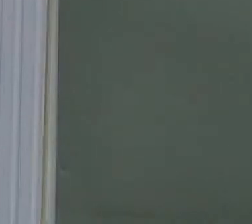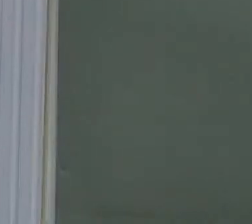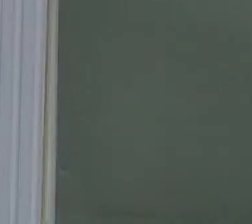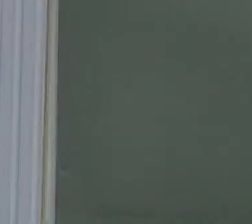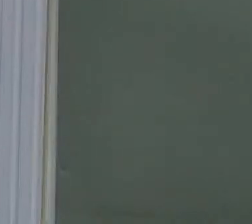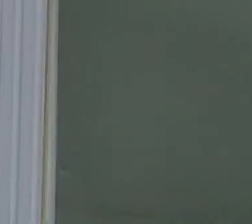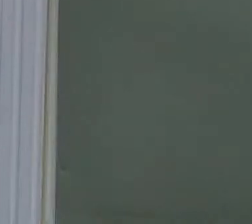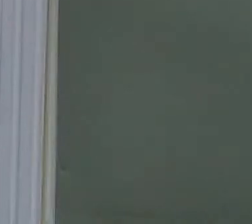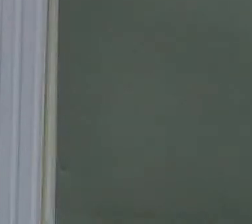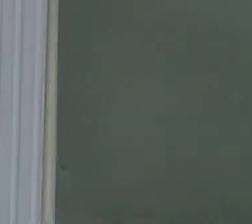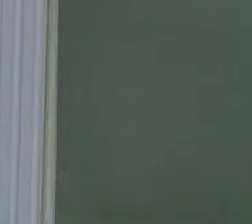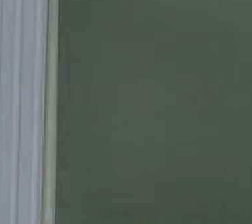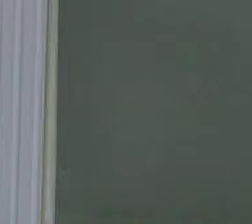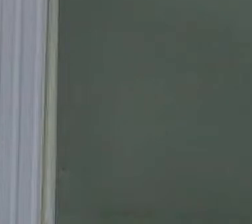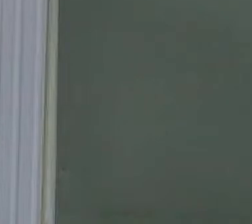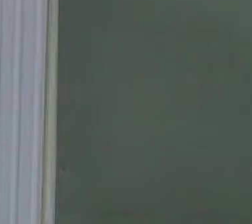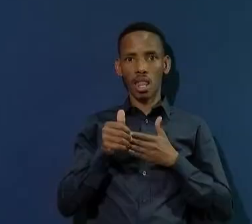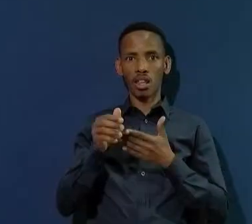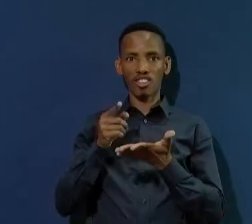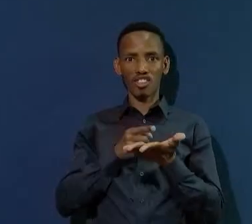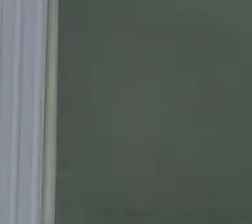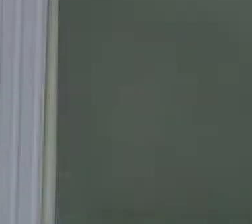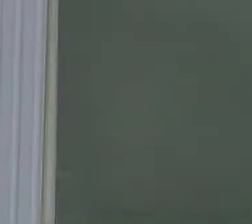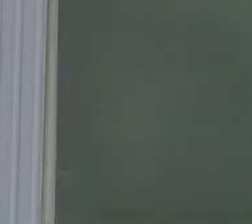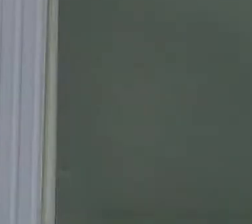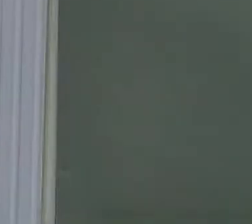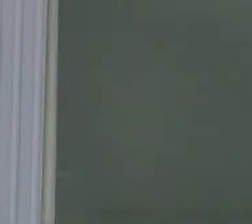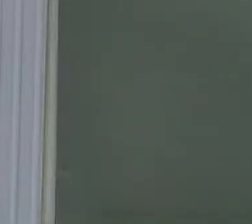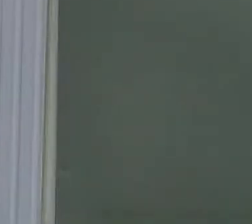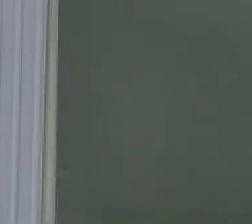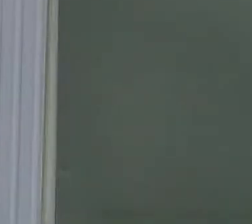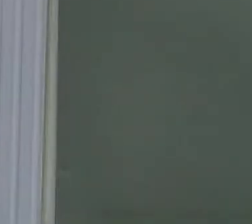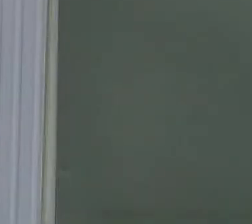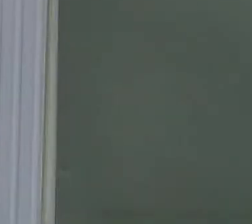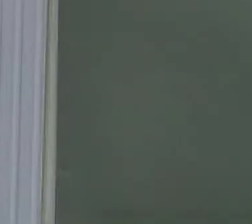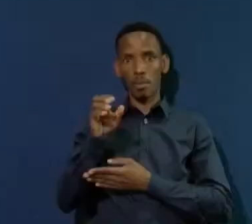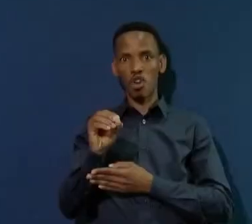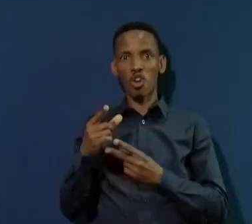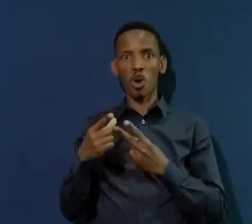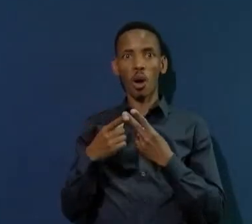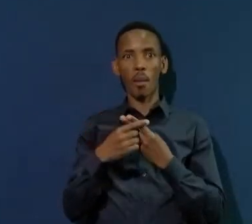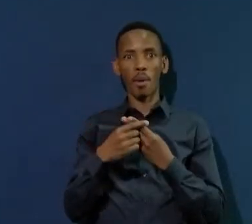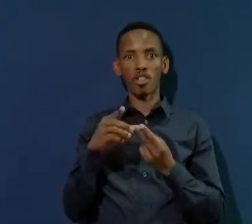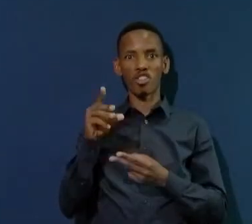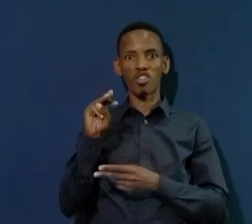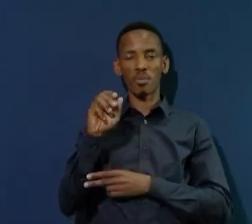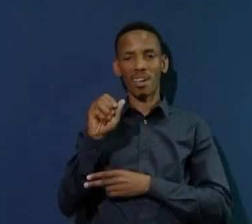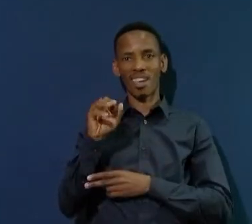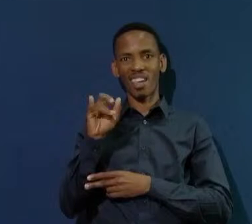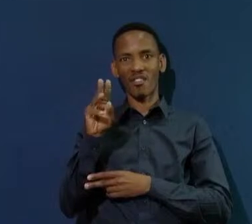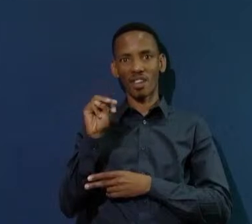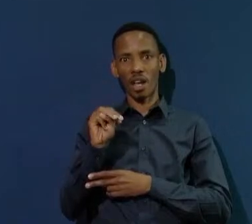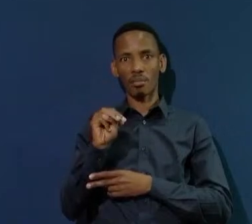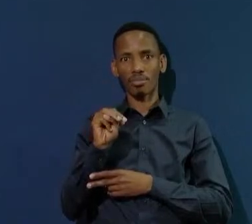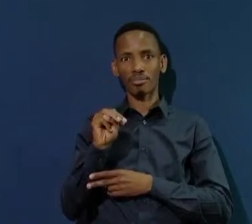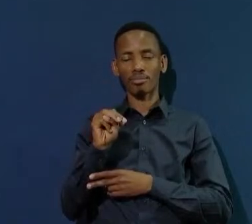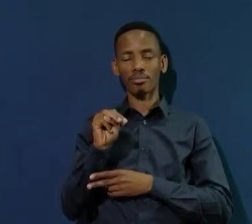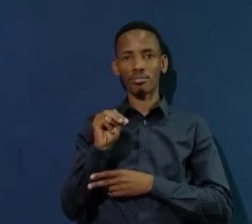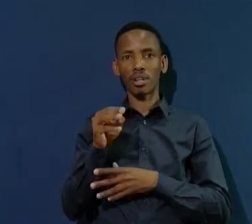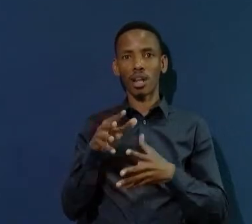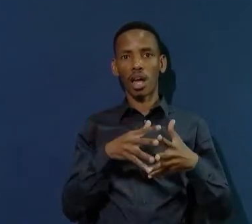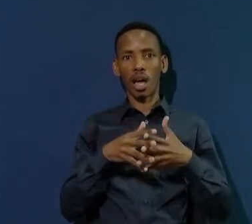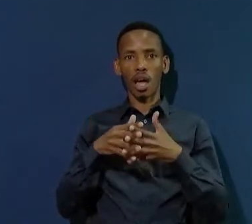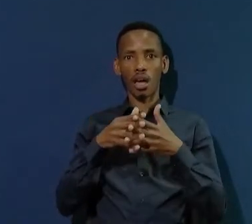election podcast that is brought to you by Bokongo in partnership with Duma FM, as well as the Embassy of the United States of America in